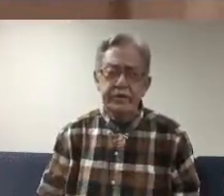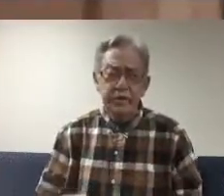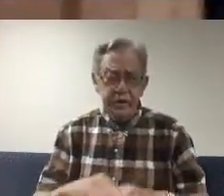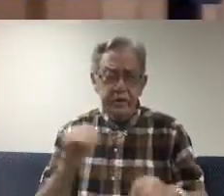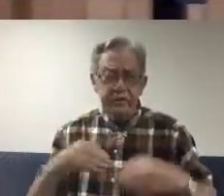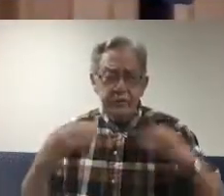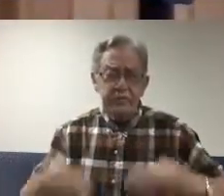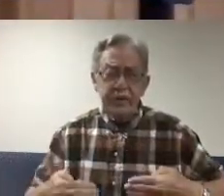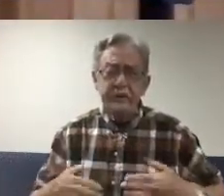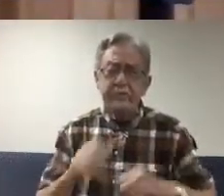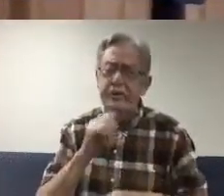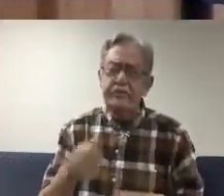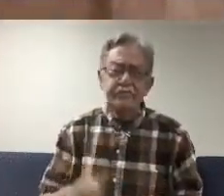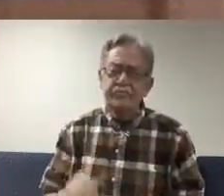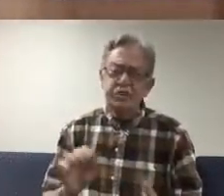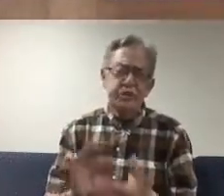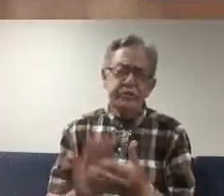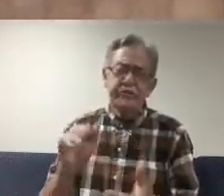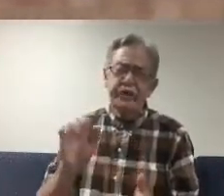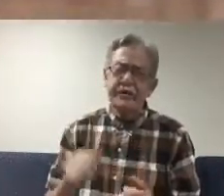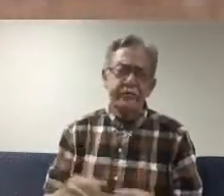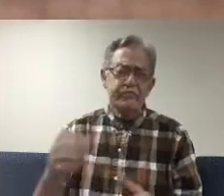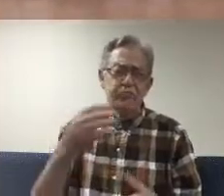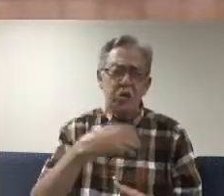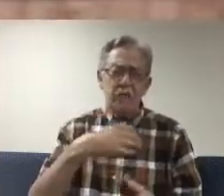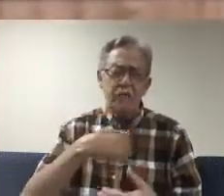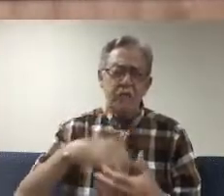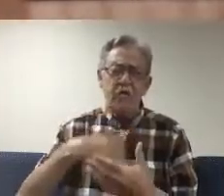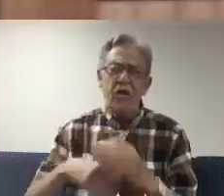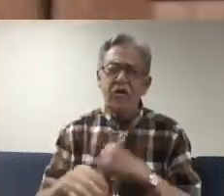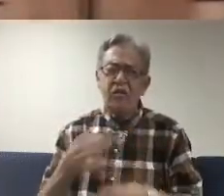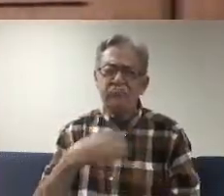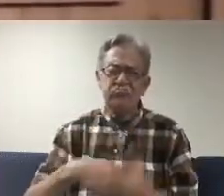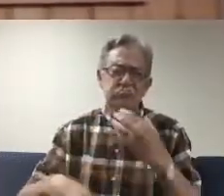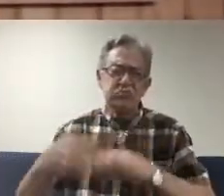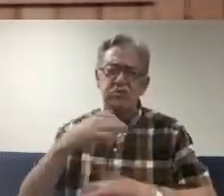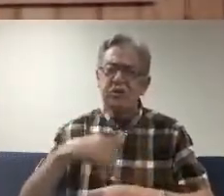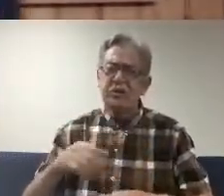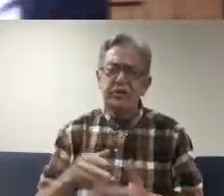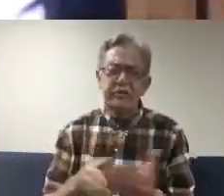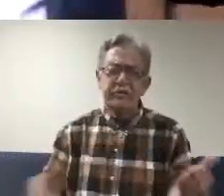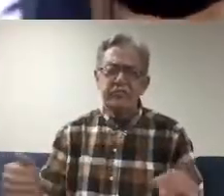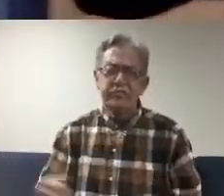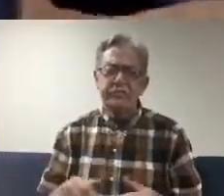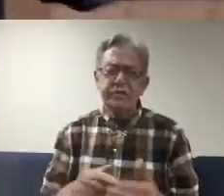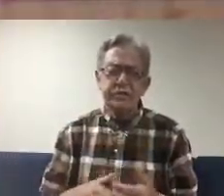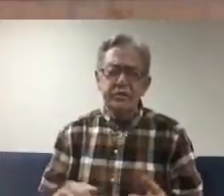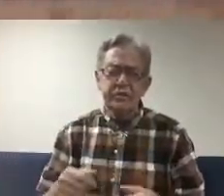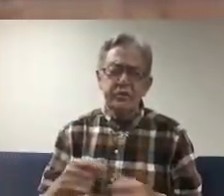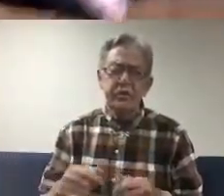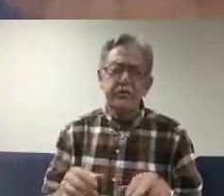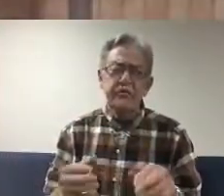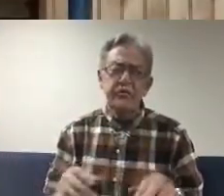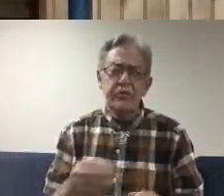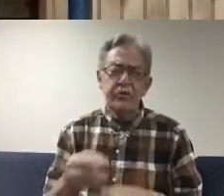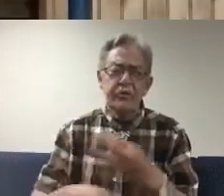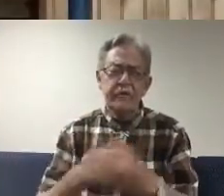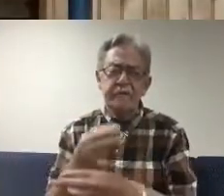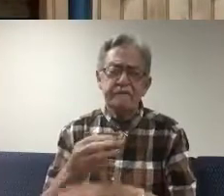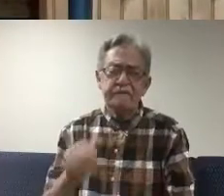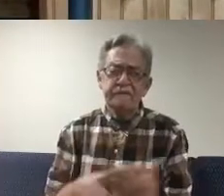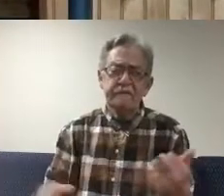this way, and so I have to live. We're all born this way. All